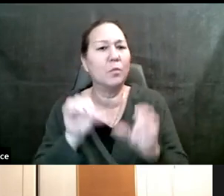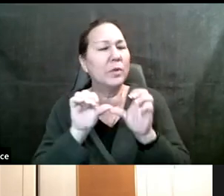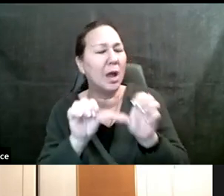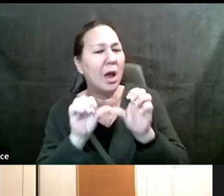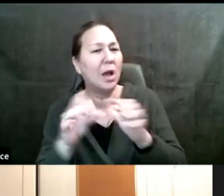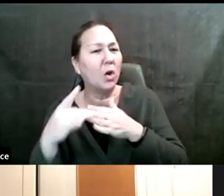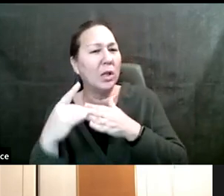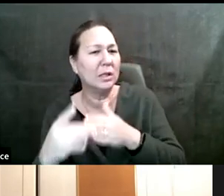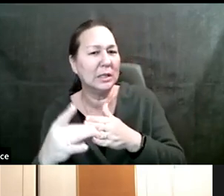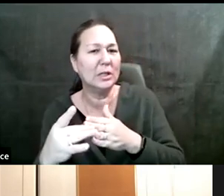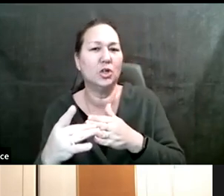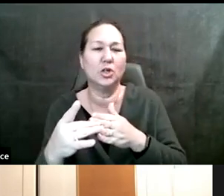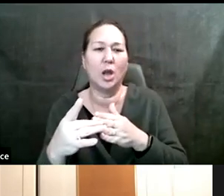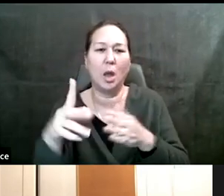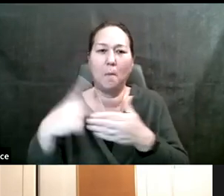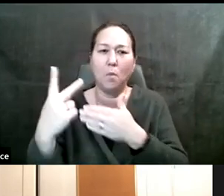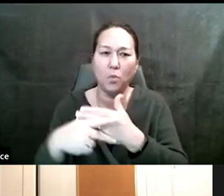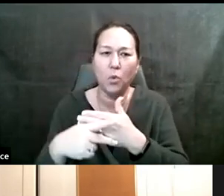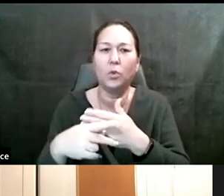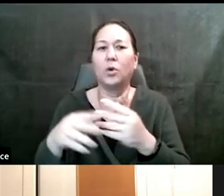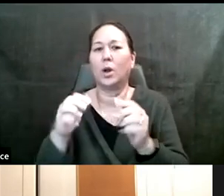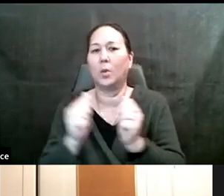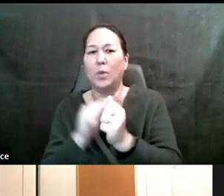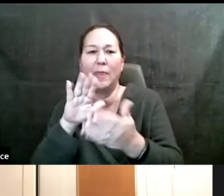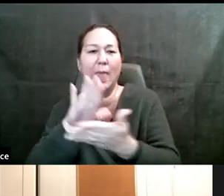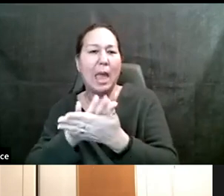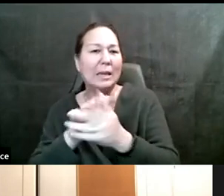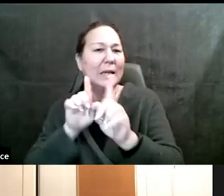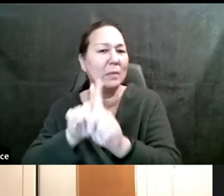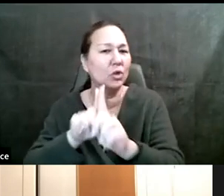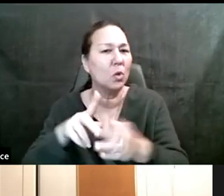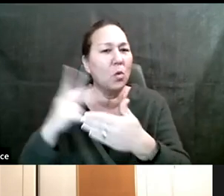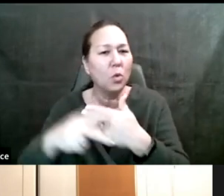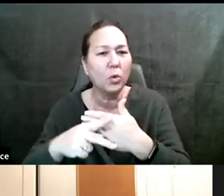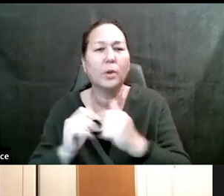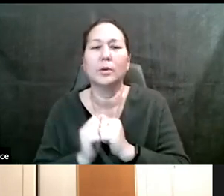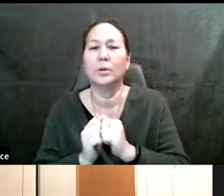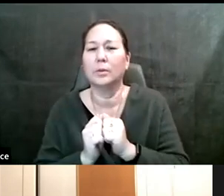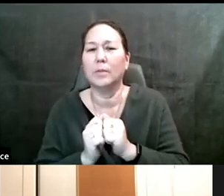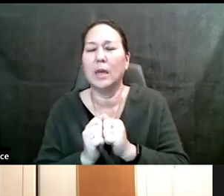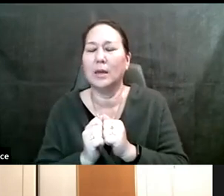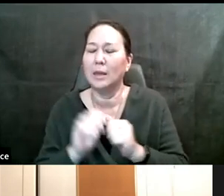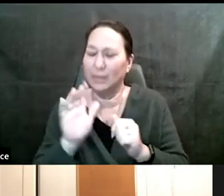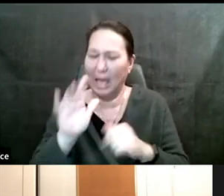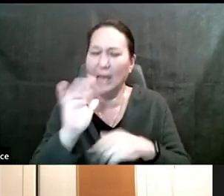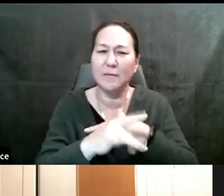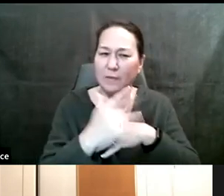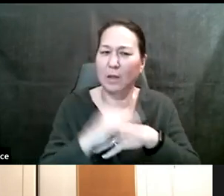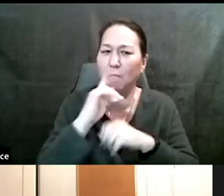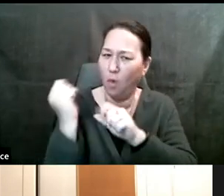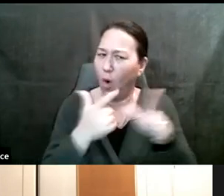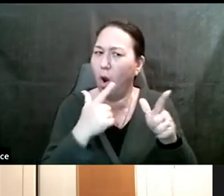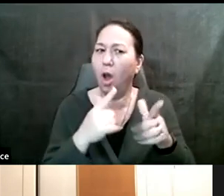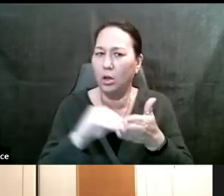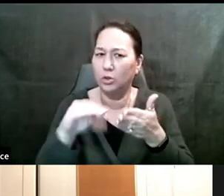which is a collaboration with the division of academics as well as Equity strategy and opportunity gaps that is available to all students in